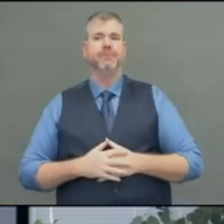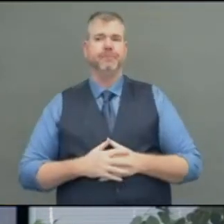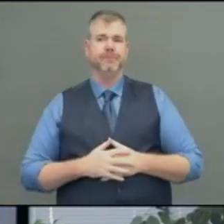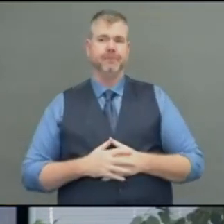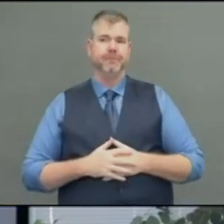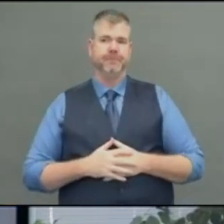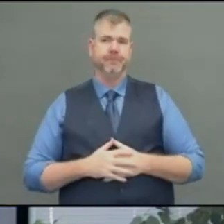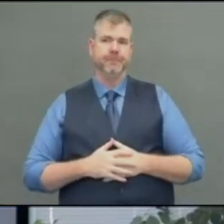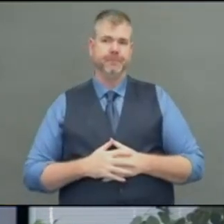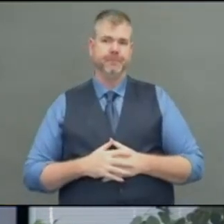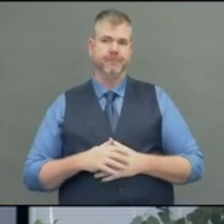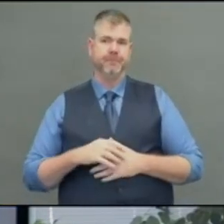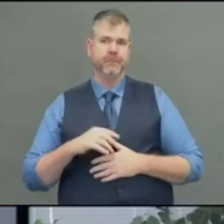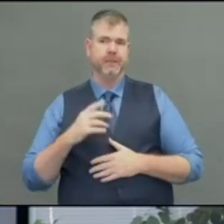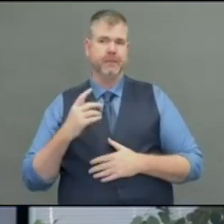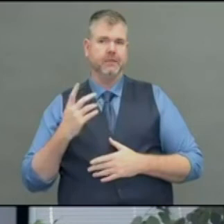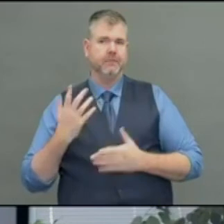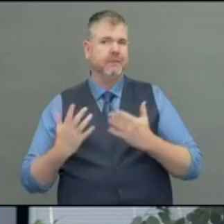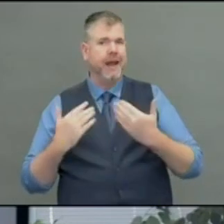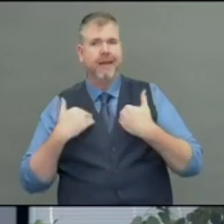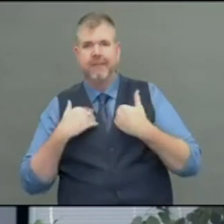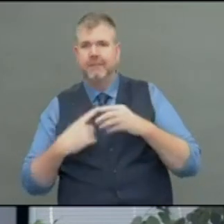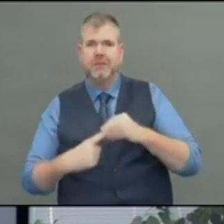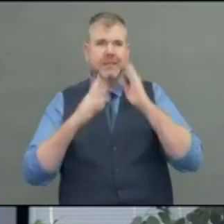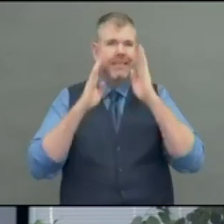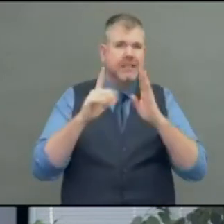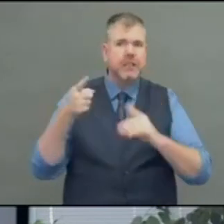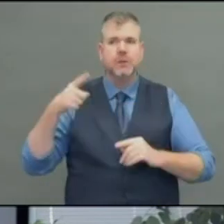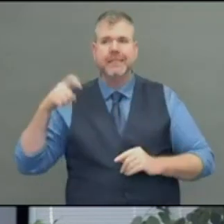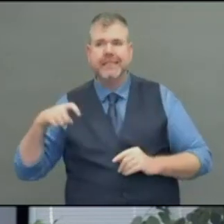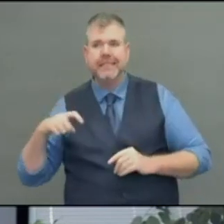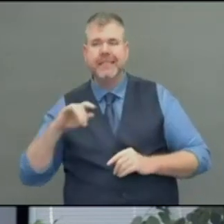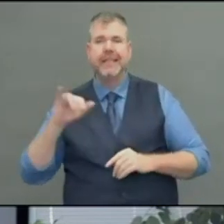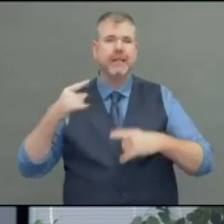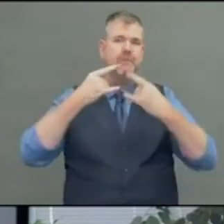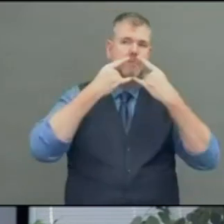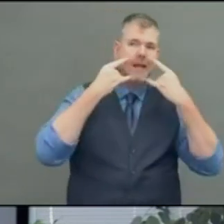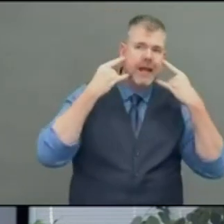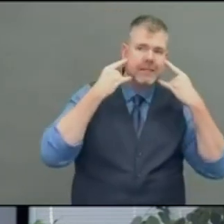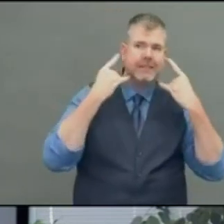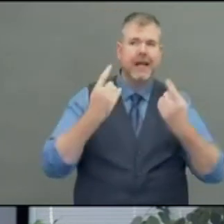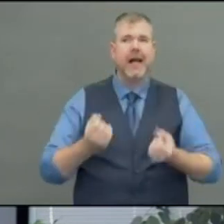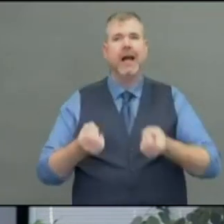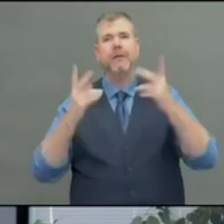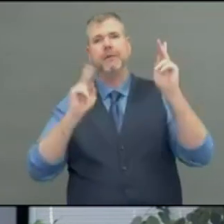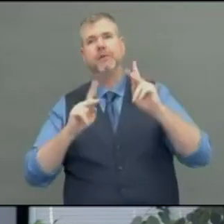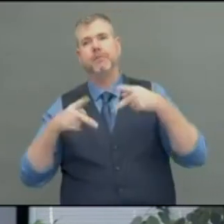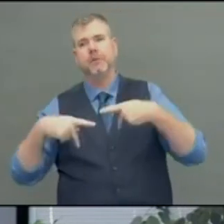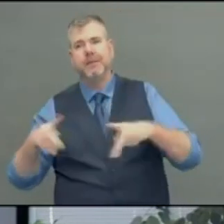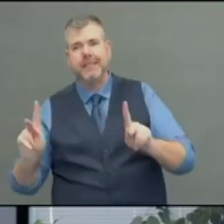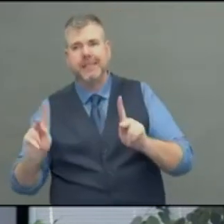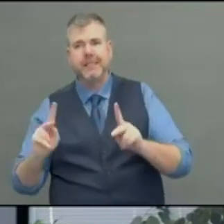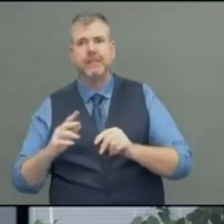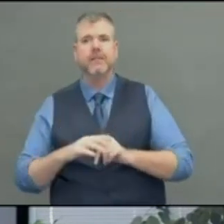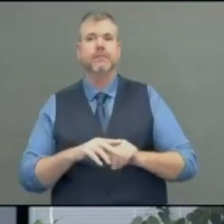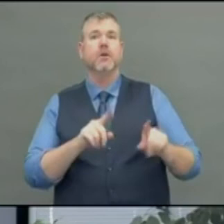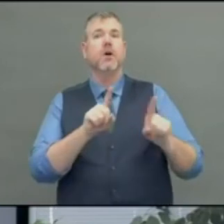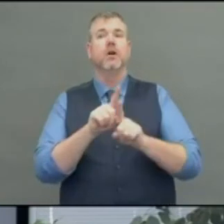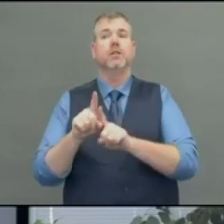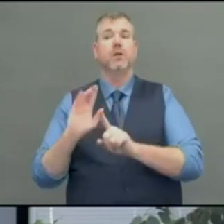you might need to take in regards to masks, how many people are allowed, and our hours of operation as